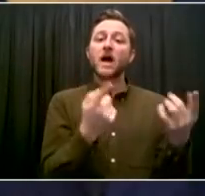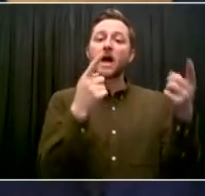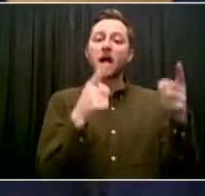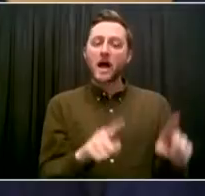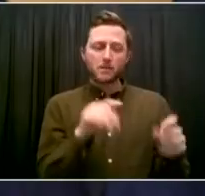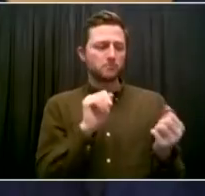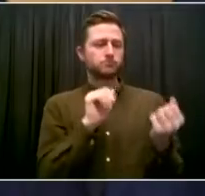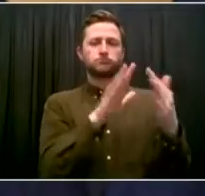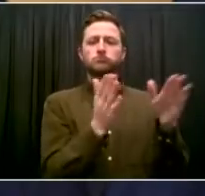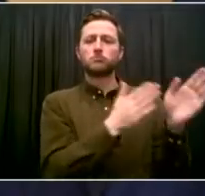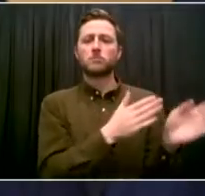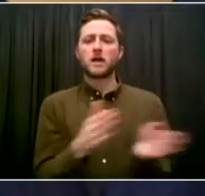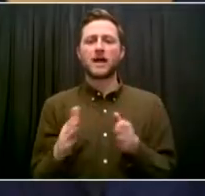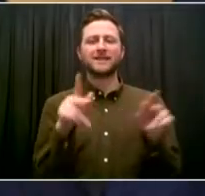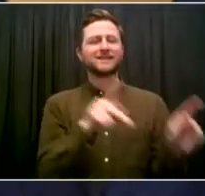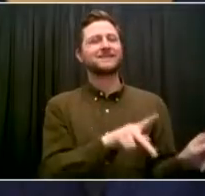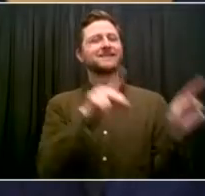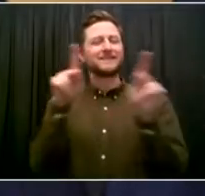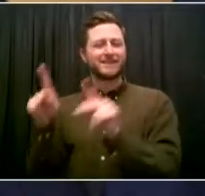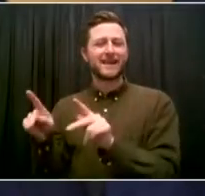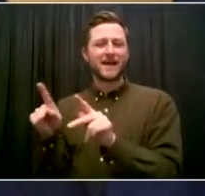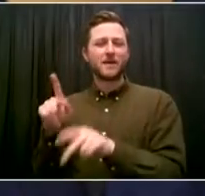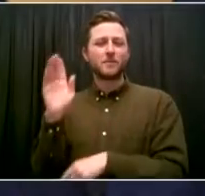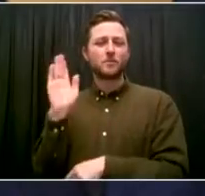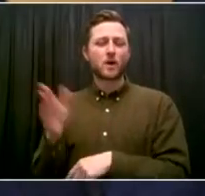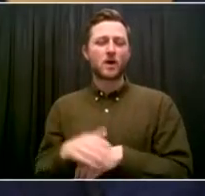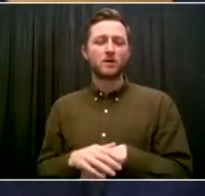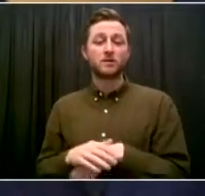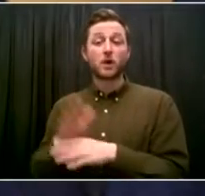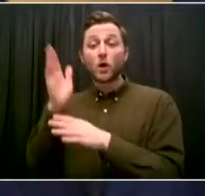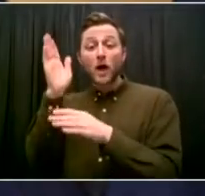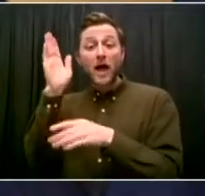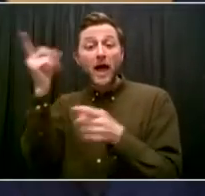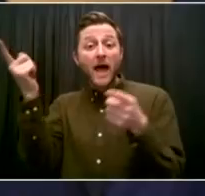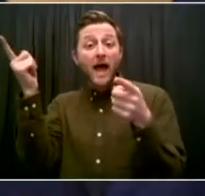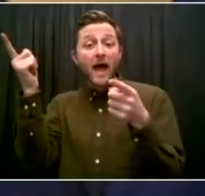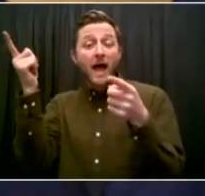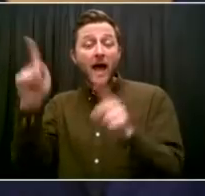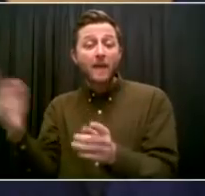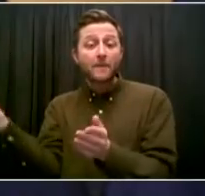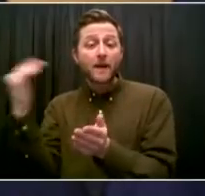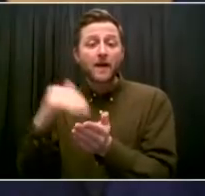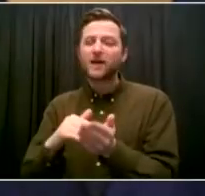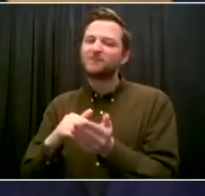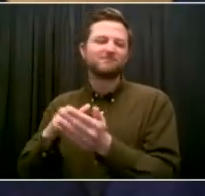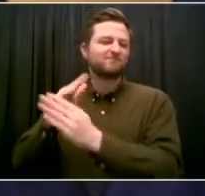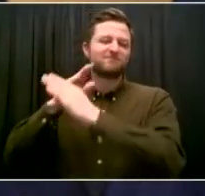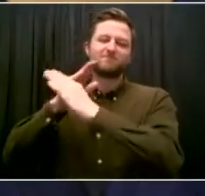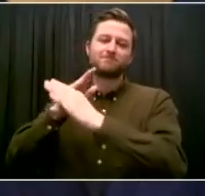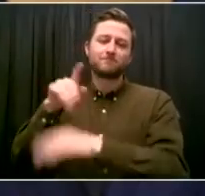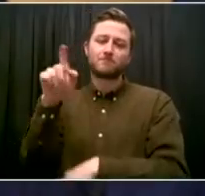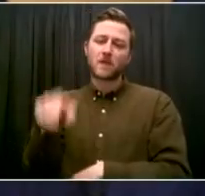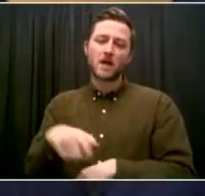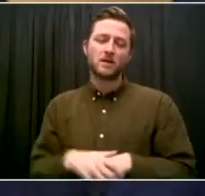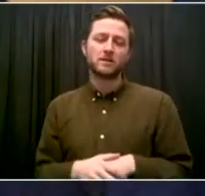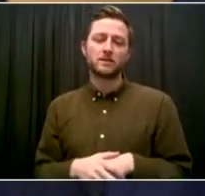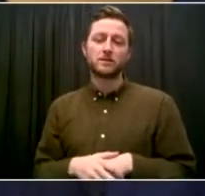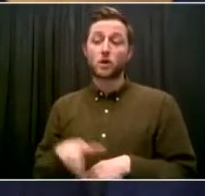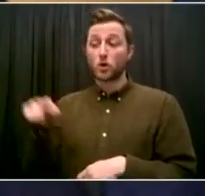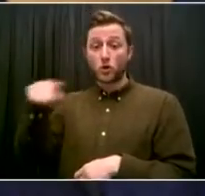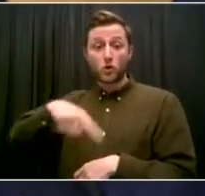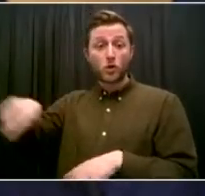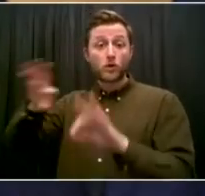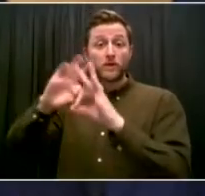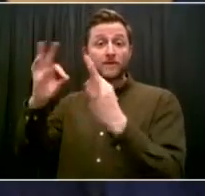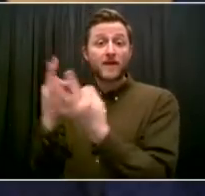everything possible to prevent that. And our hearts goes out to the families as we attended the funeral services and